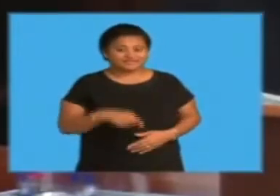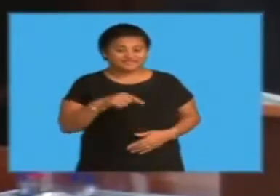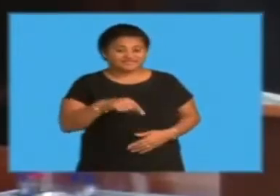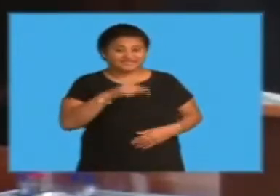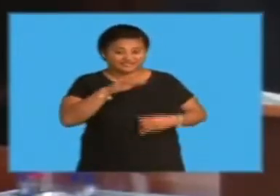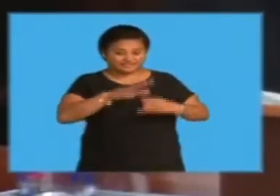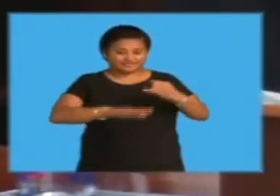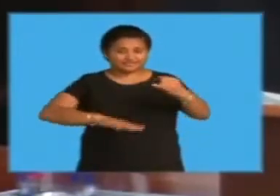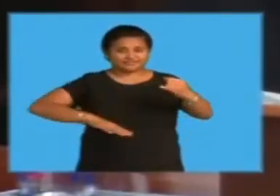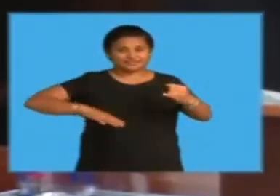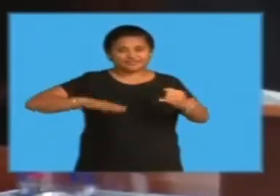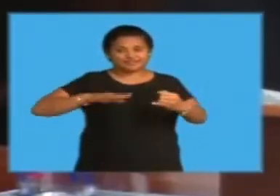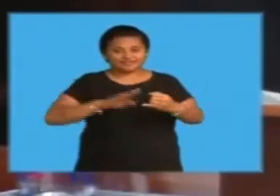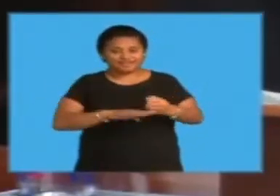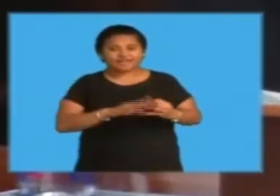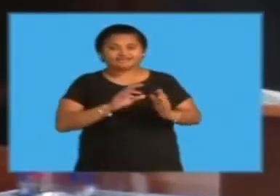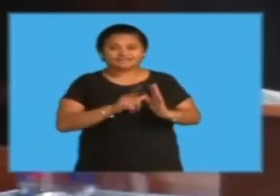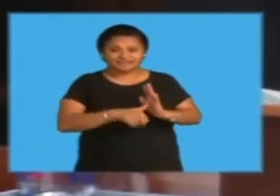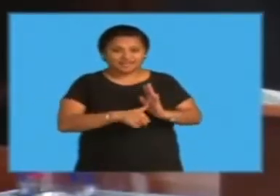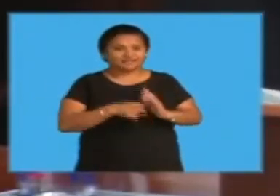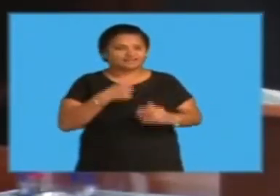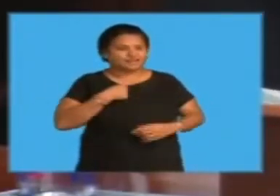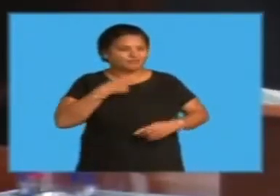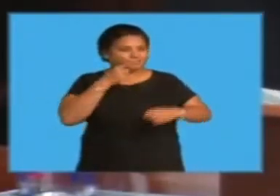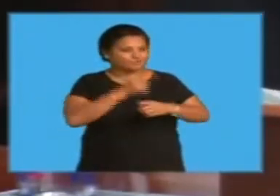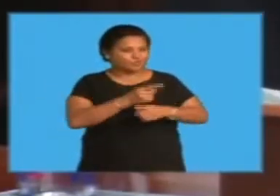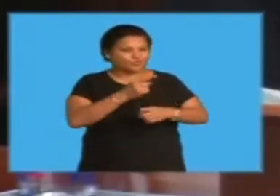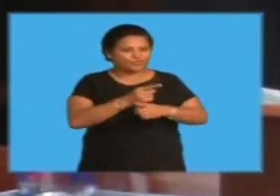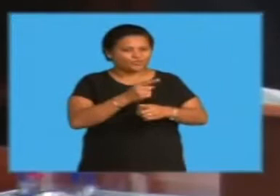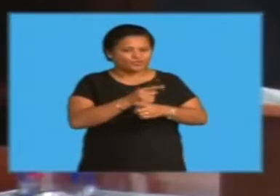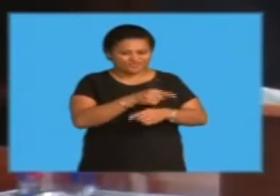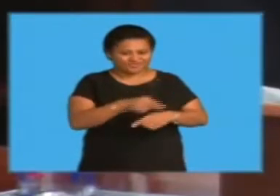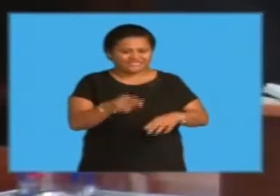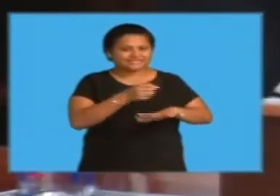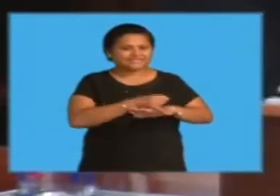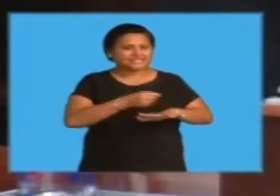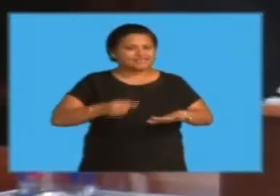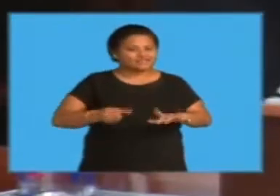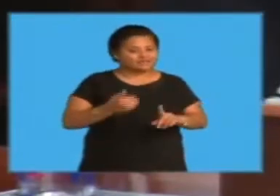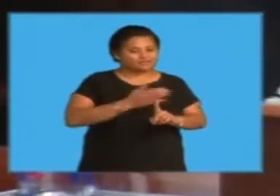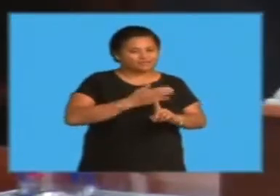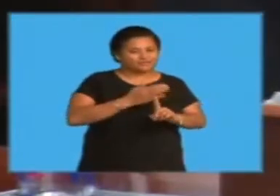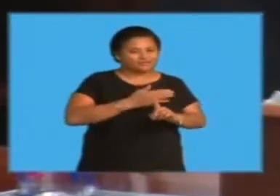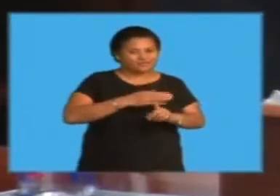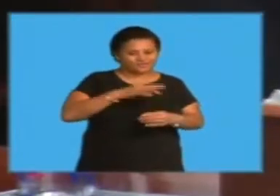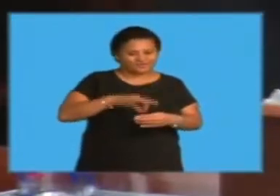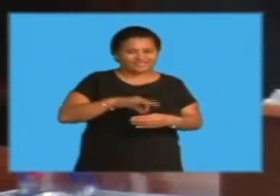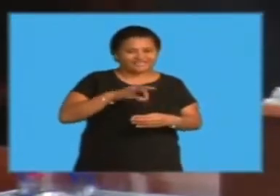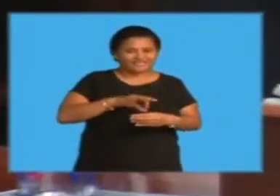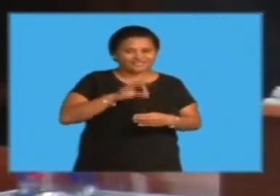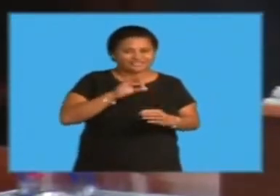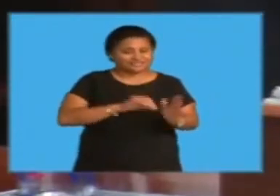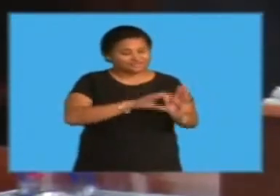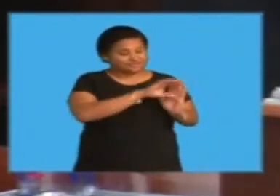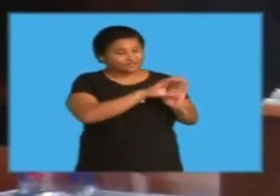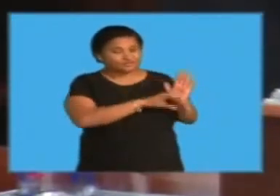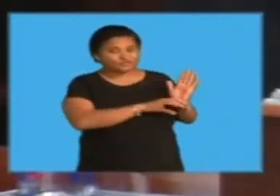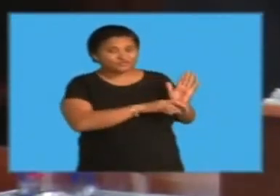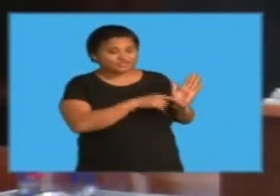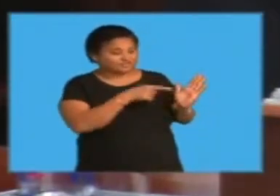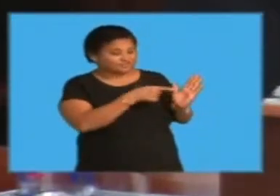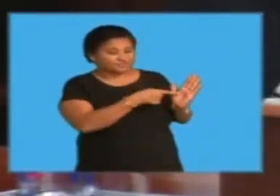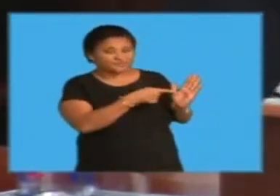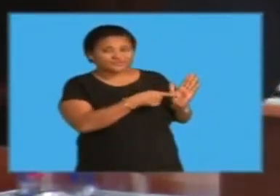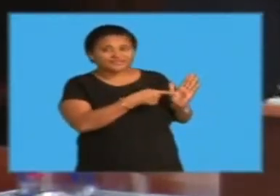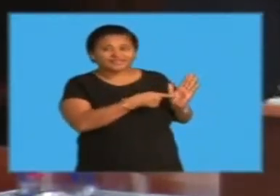time in this term of government will I address you to open a session of Parliament. Our Constitution specifies a term of